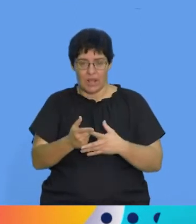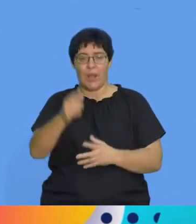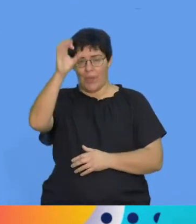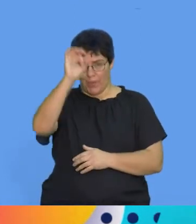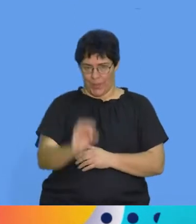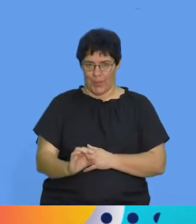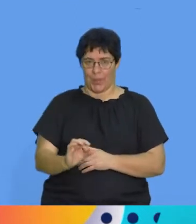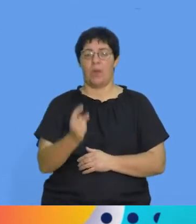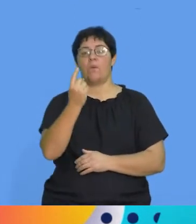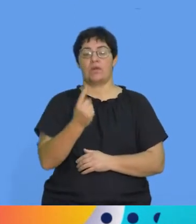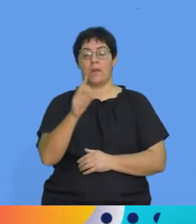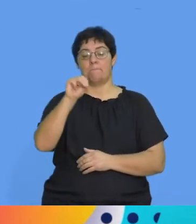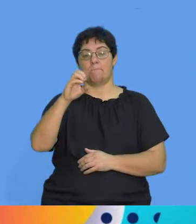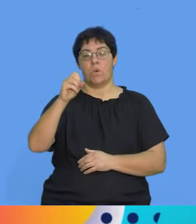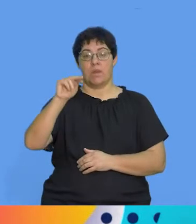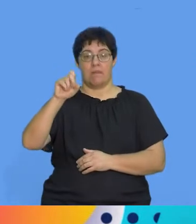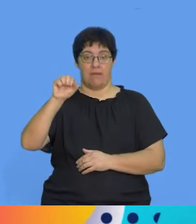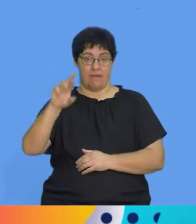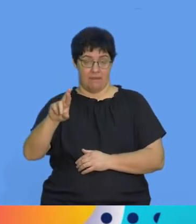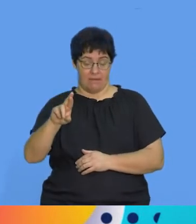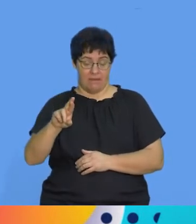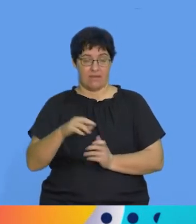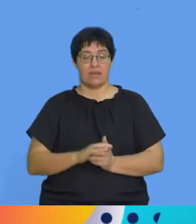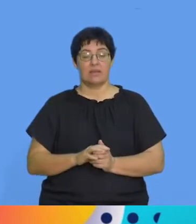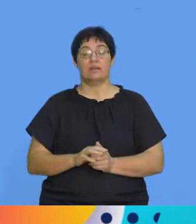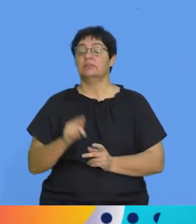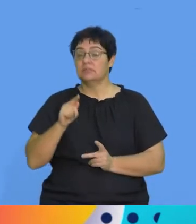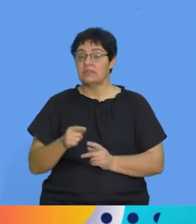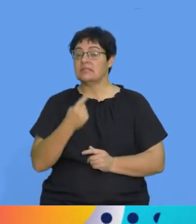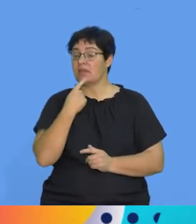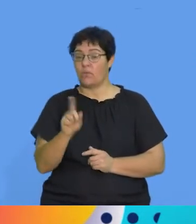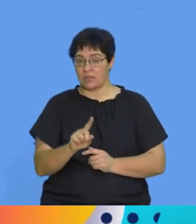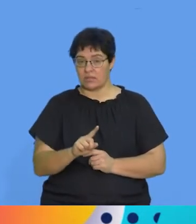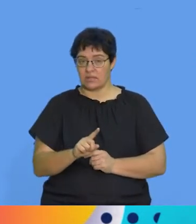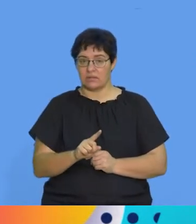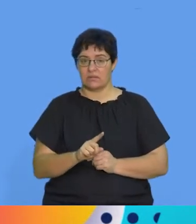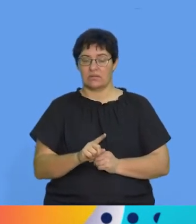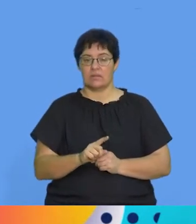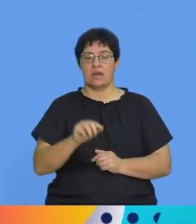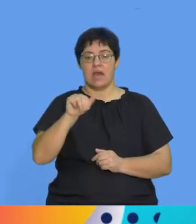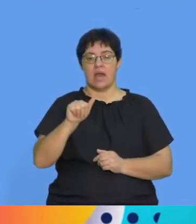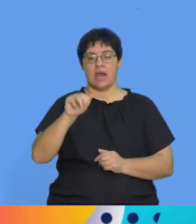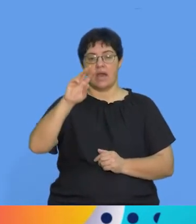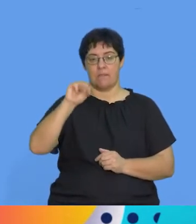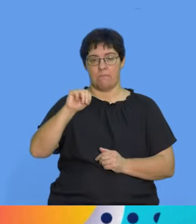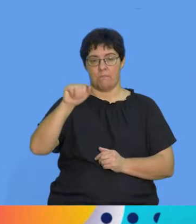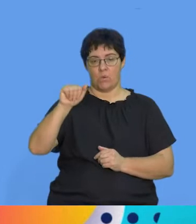smallest part called a monomer. And in carbohydrates, we call that a